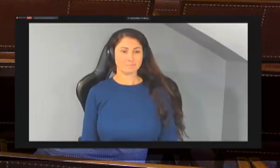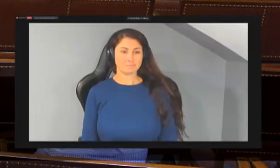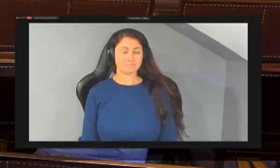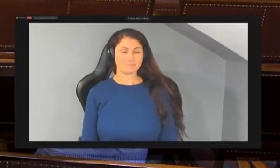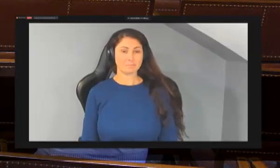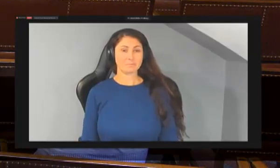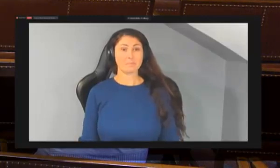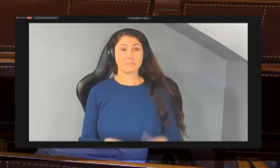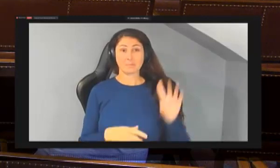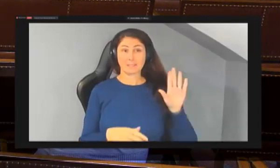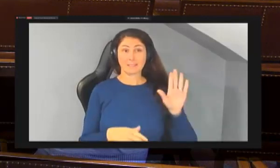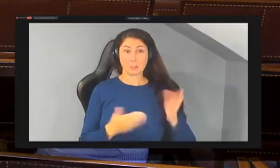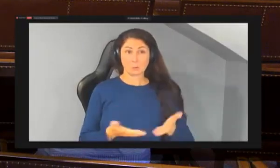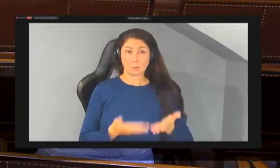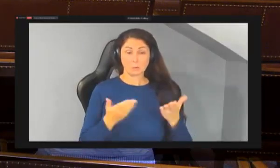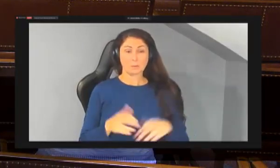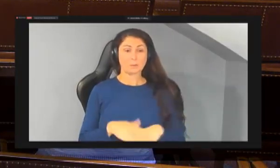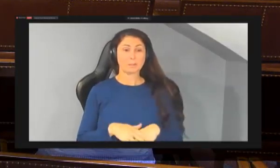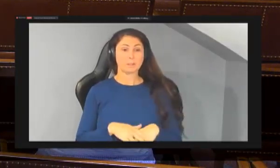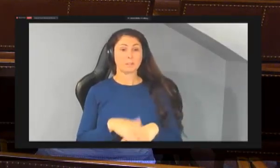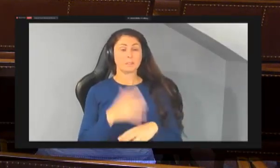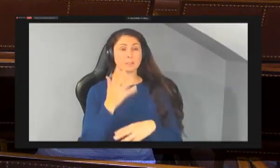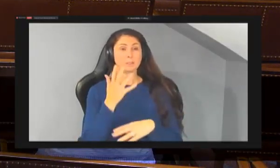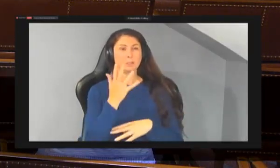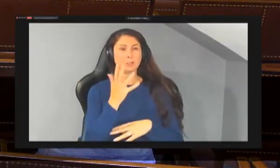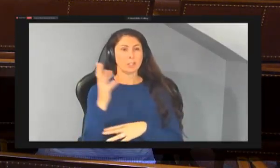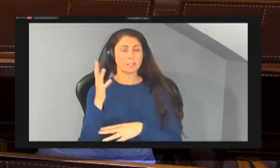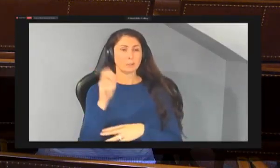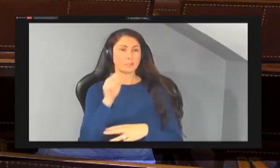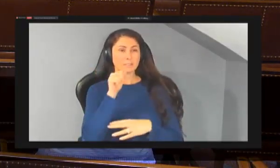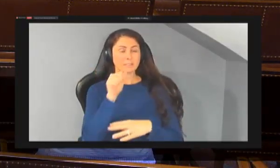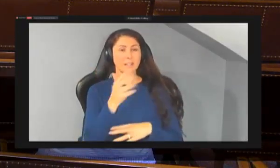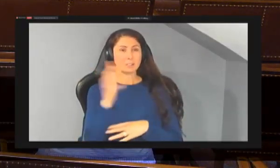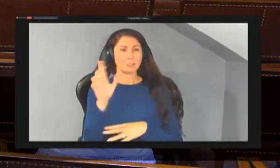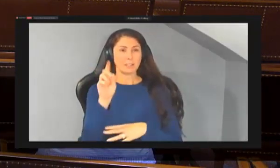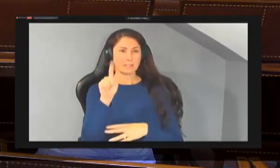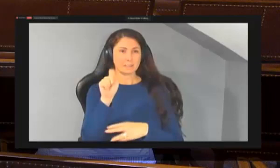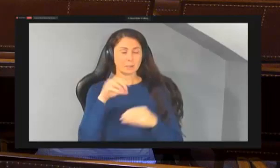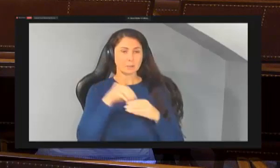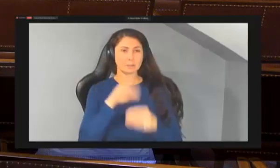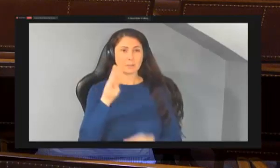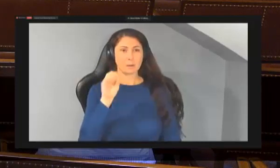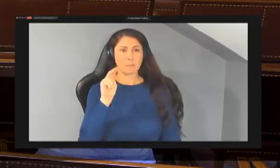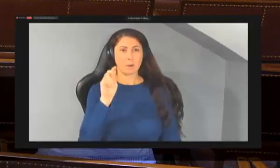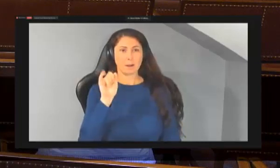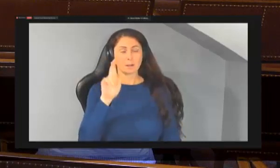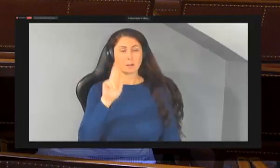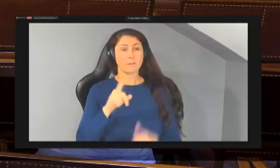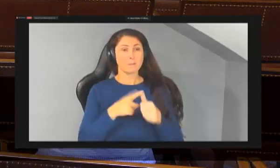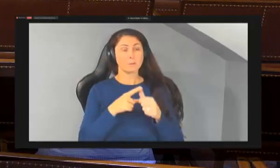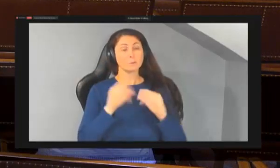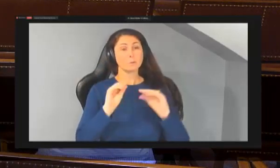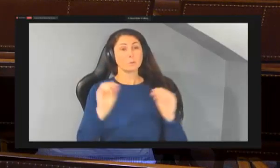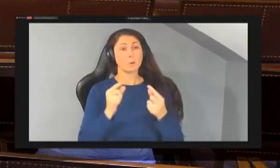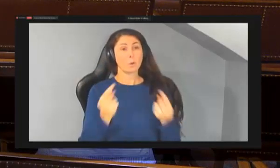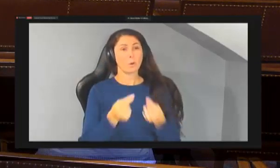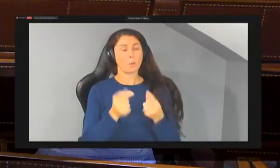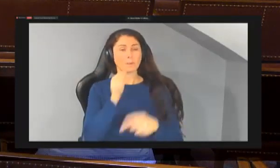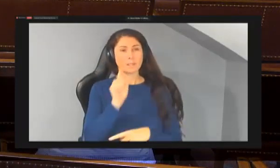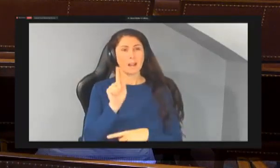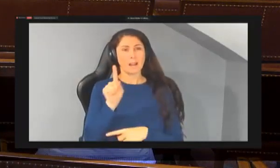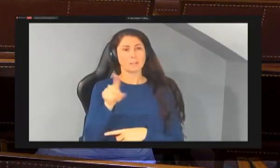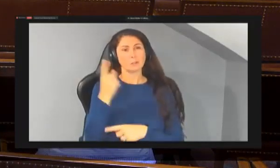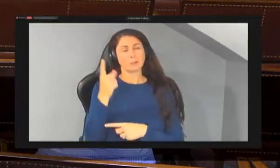Here. Shady trees, not shady deals in Bon Air. First, do no harm is not just the role of